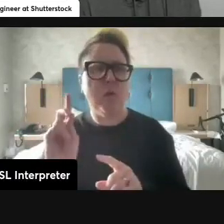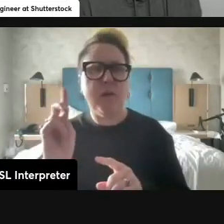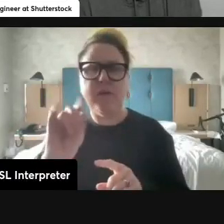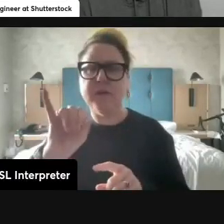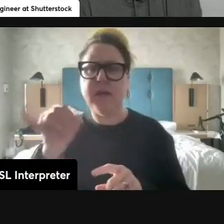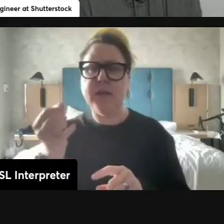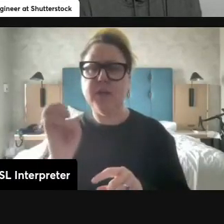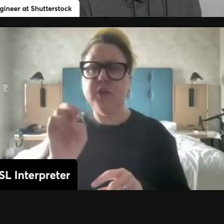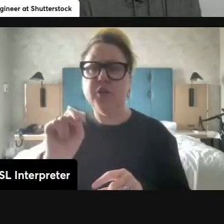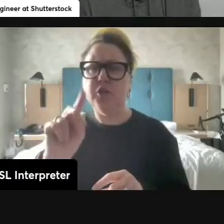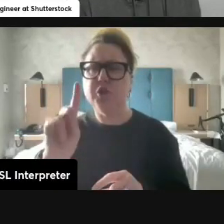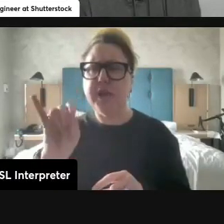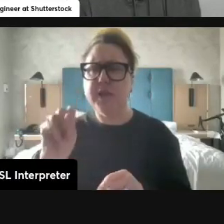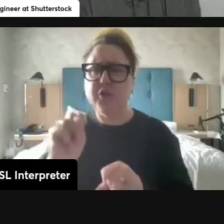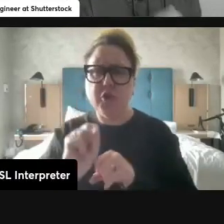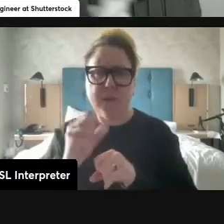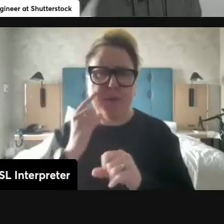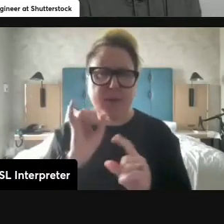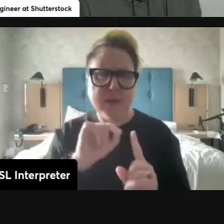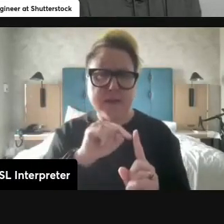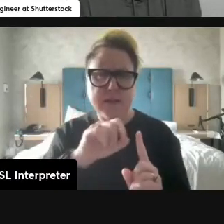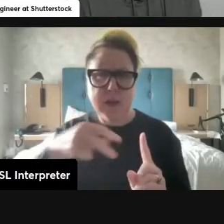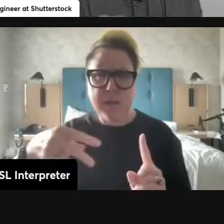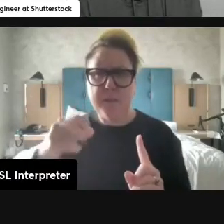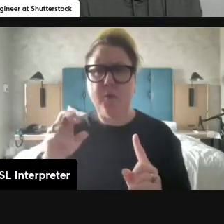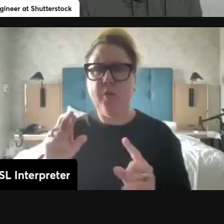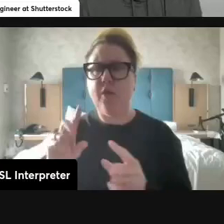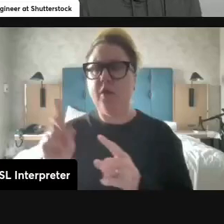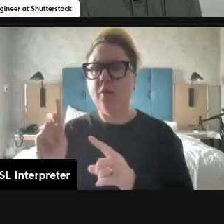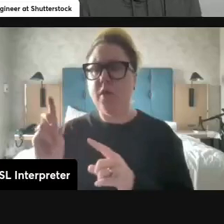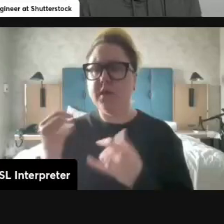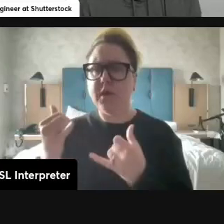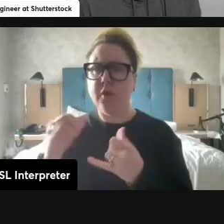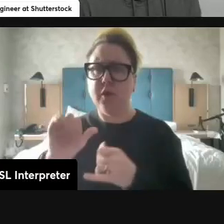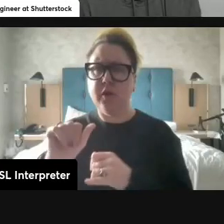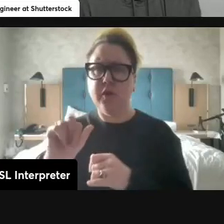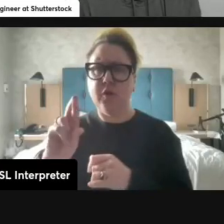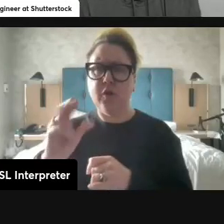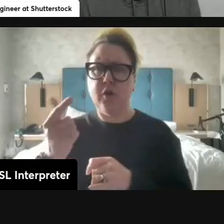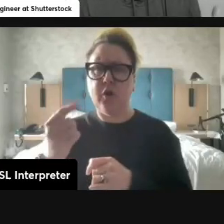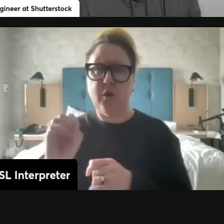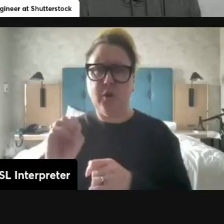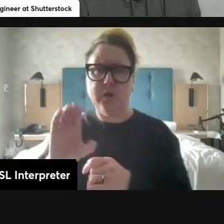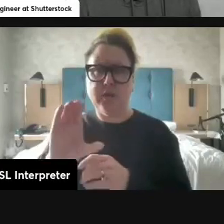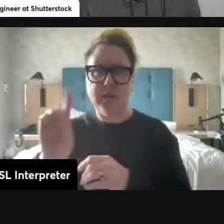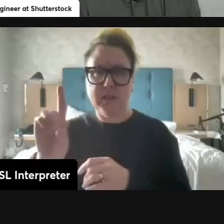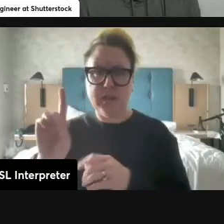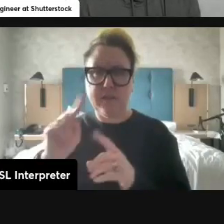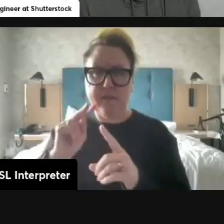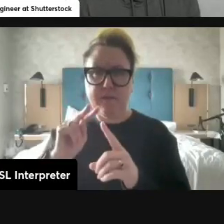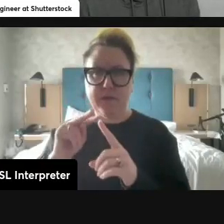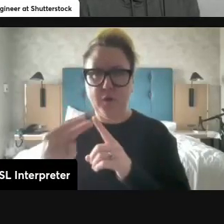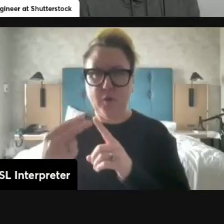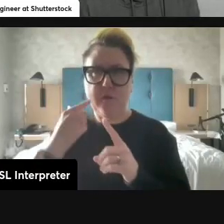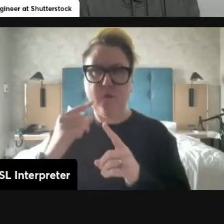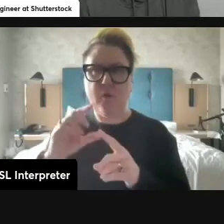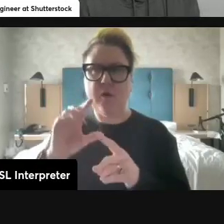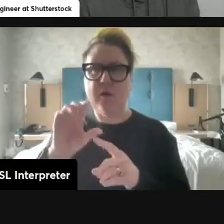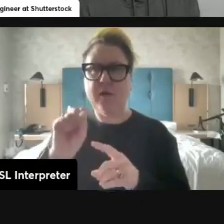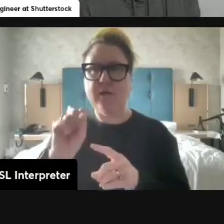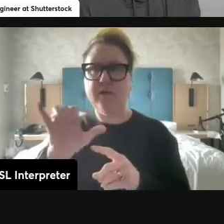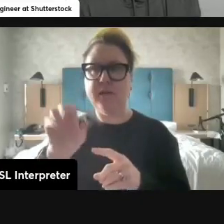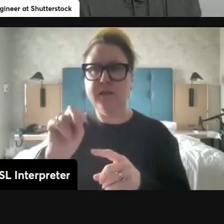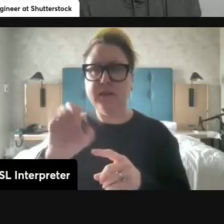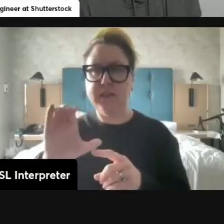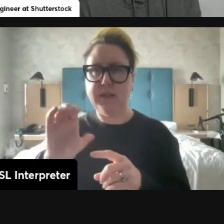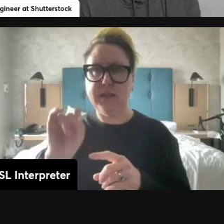for this application, or what's the current Argo CD view of the sync status, those sorts of things. You can